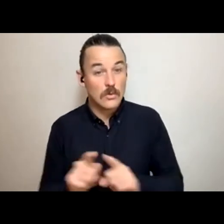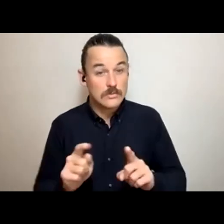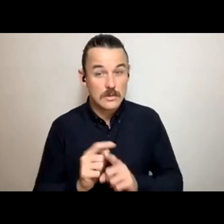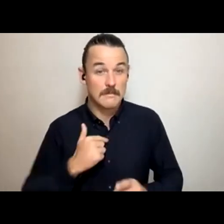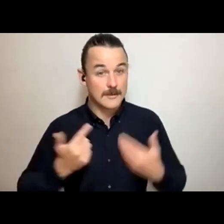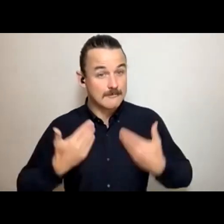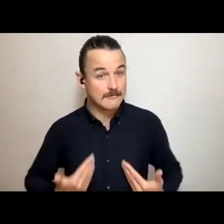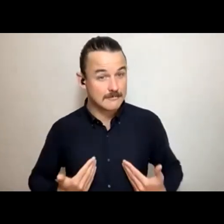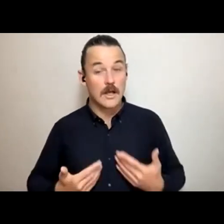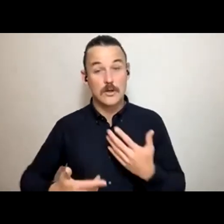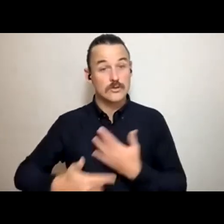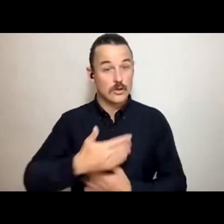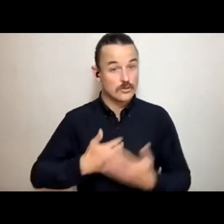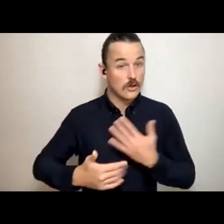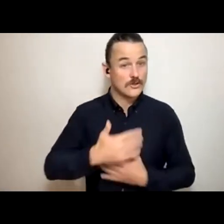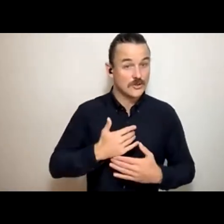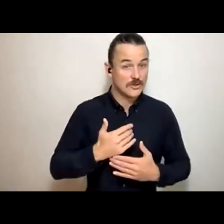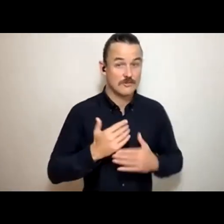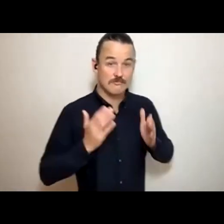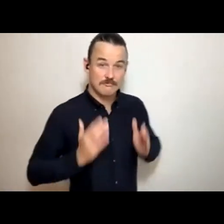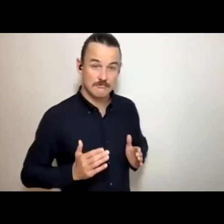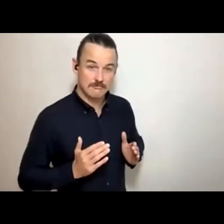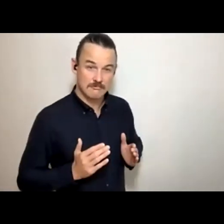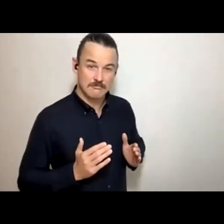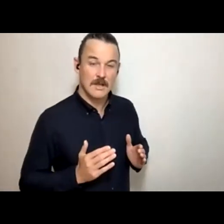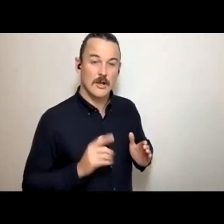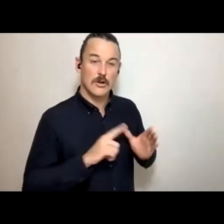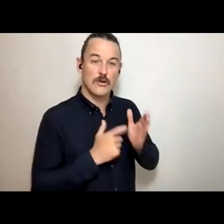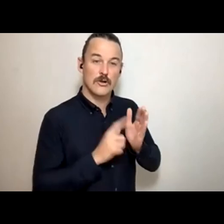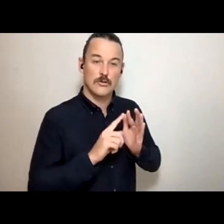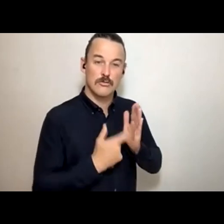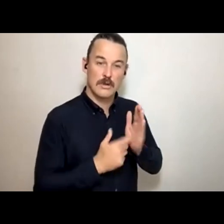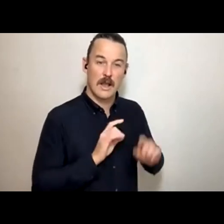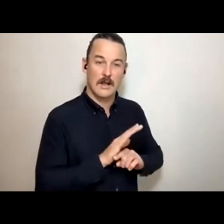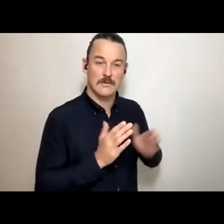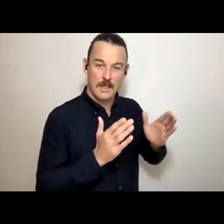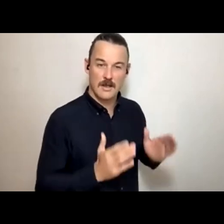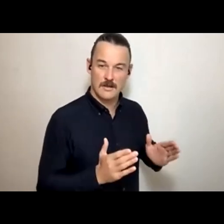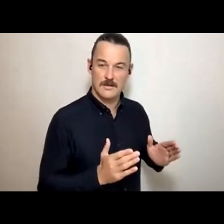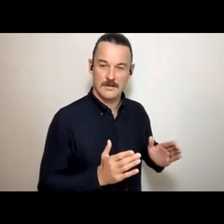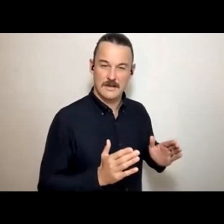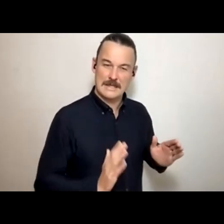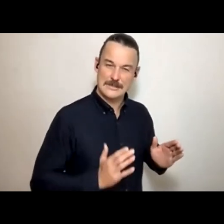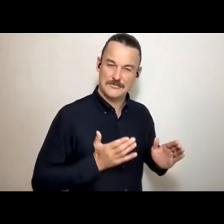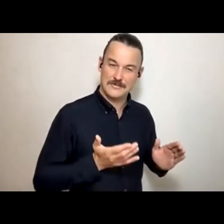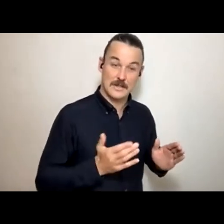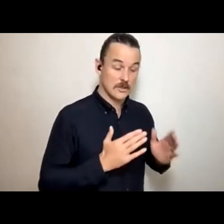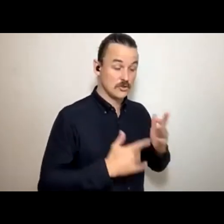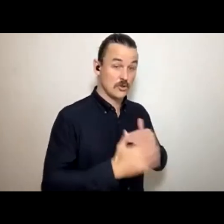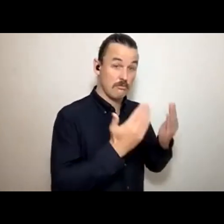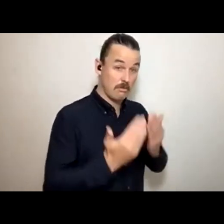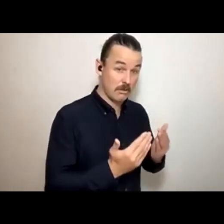sociology oriented career counselor. That, um, is a slightly unusual kind of positioning in that